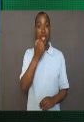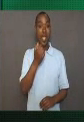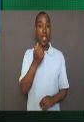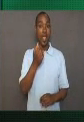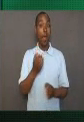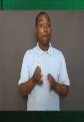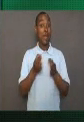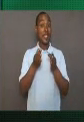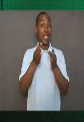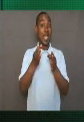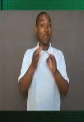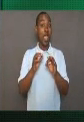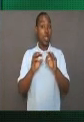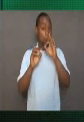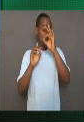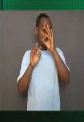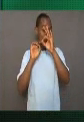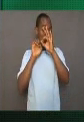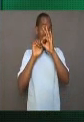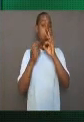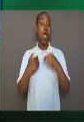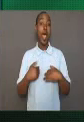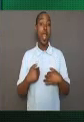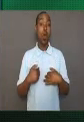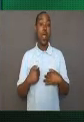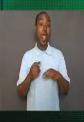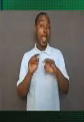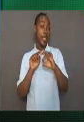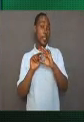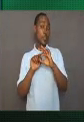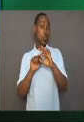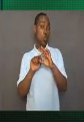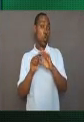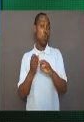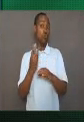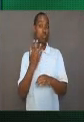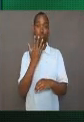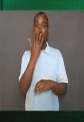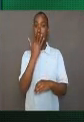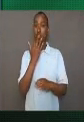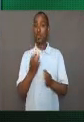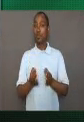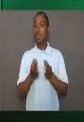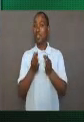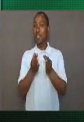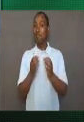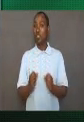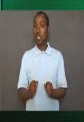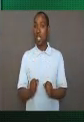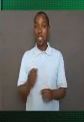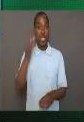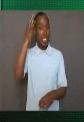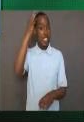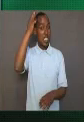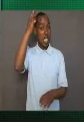have a large surface area, a good supply of blood, lots of hairs,